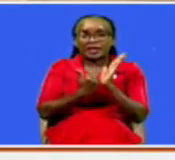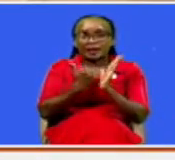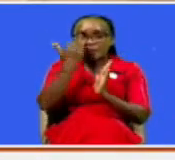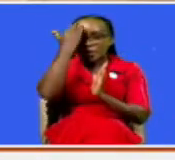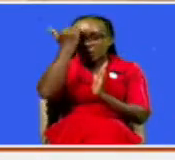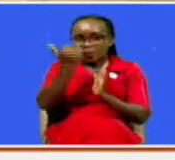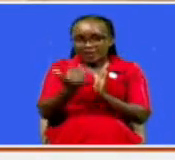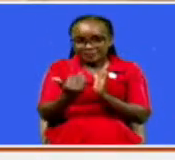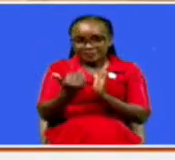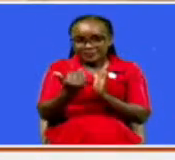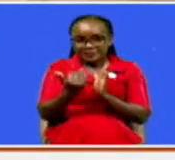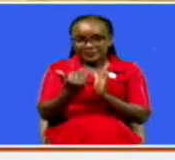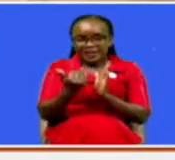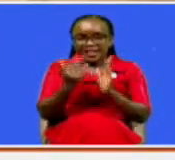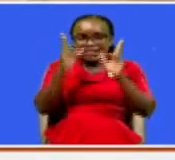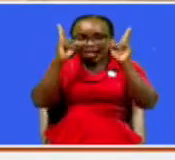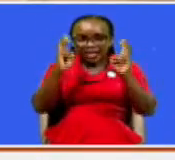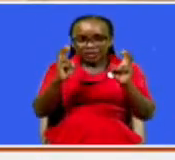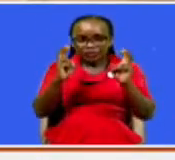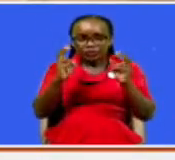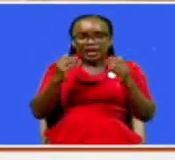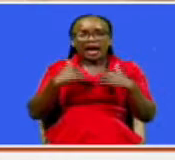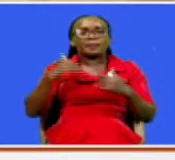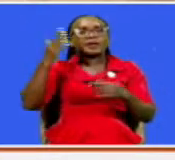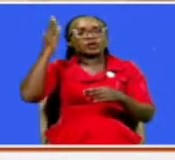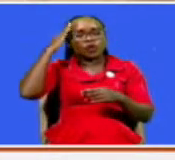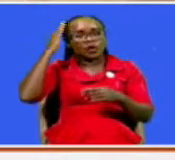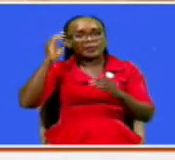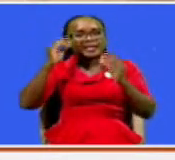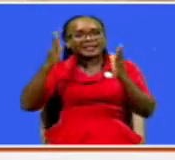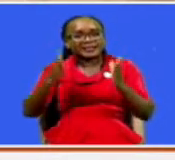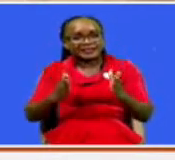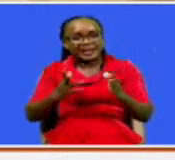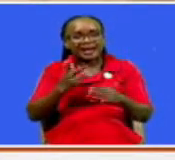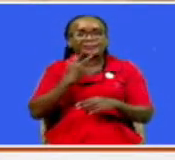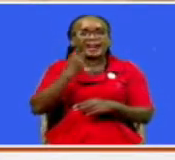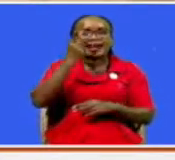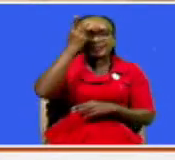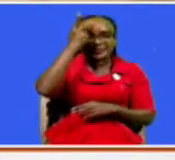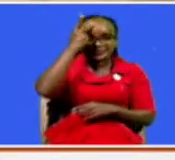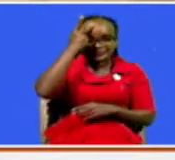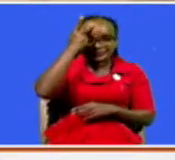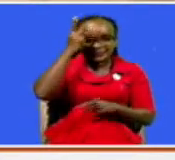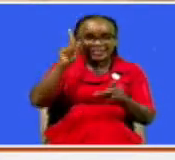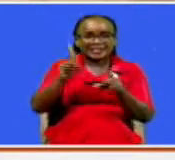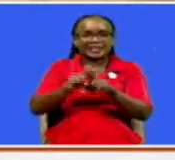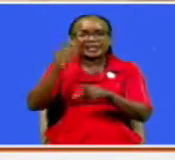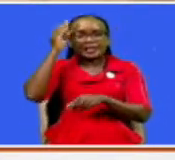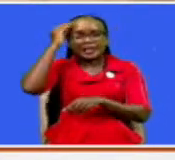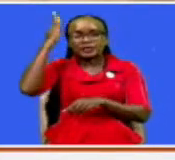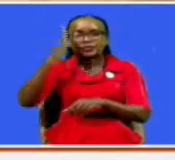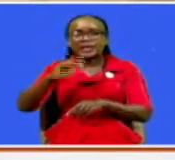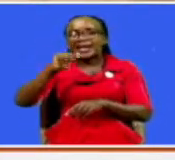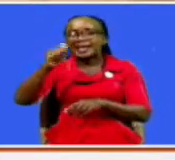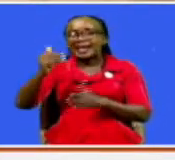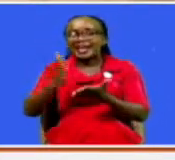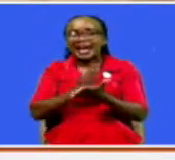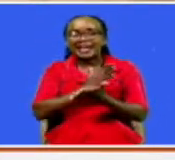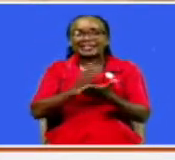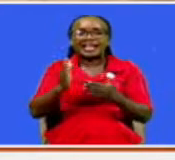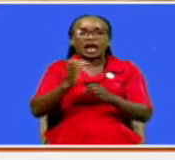that the issues that have been identified by teachers, by parents, by students and other